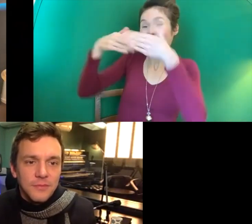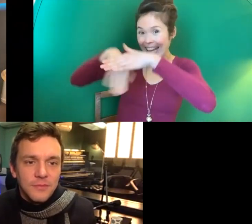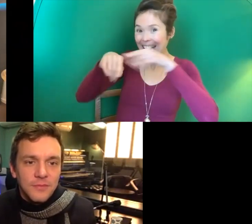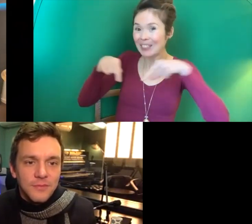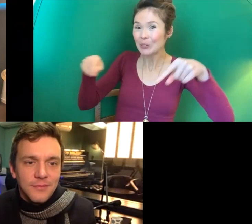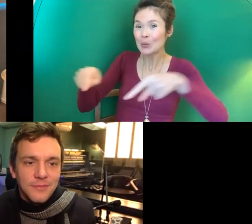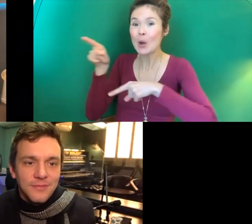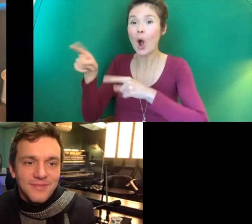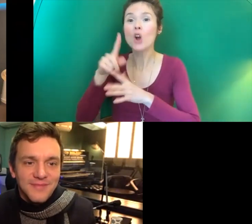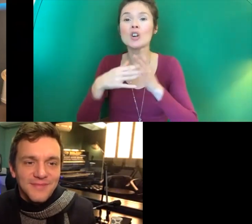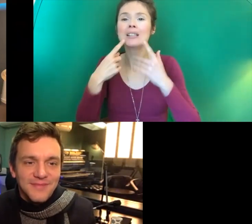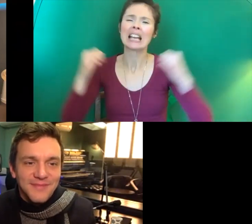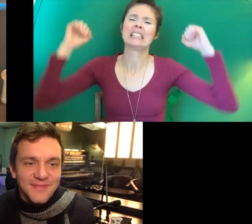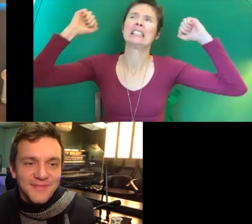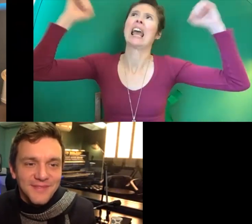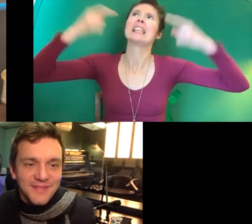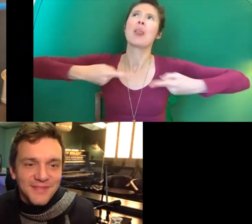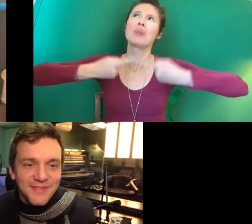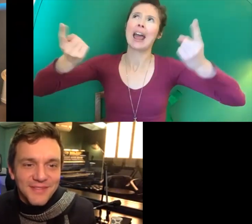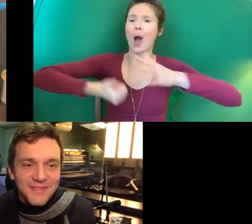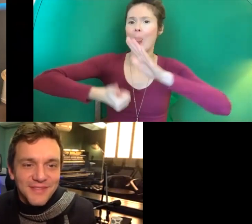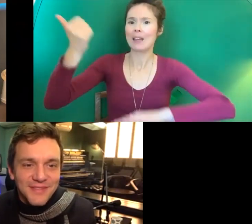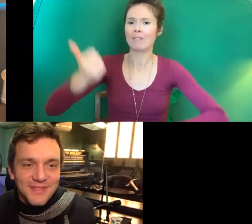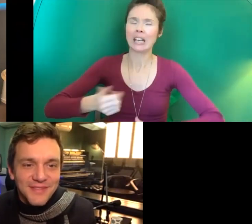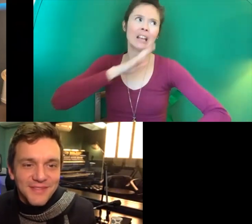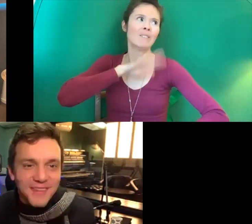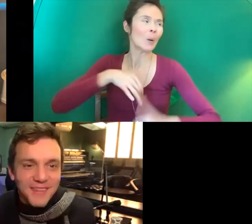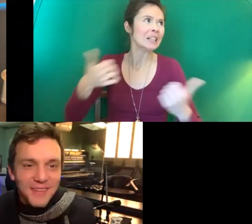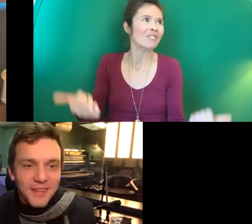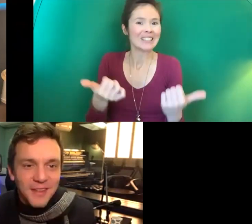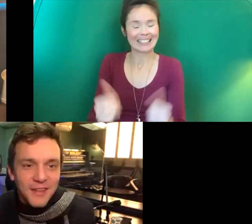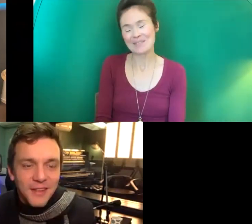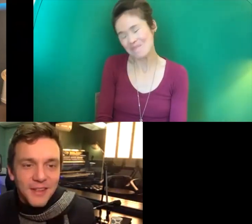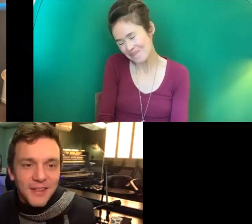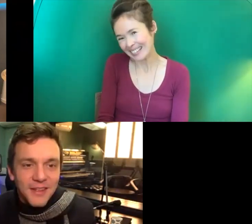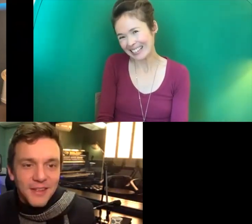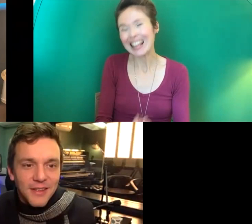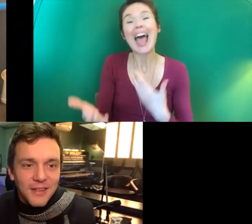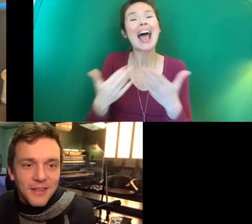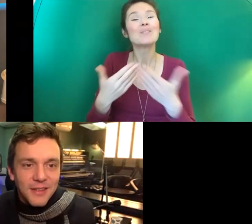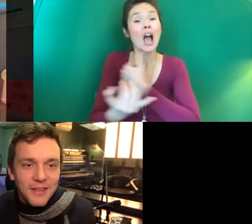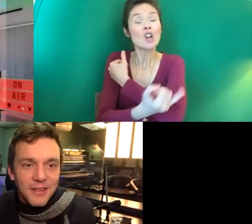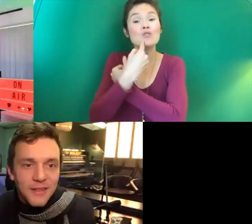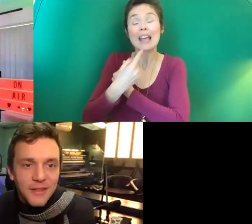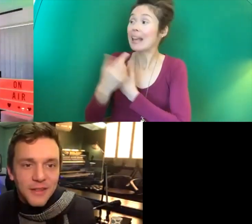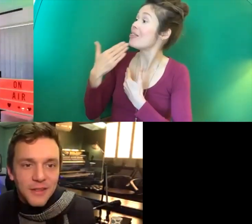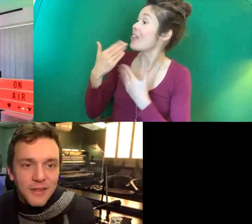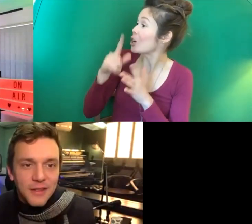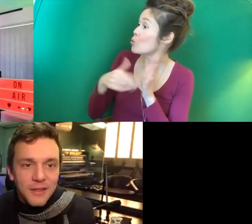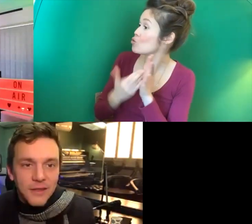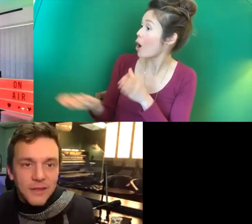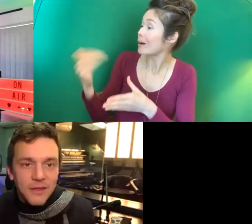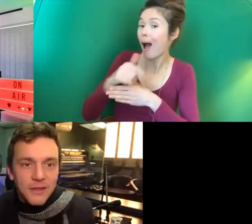now. We've done it. So, John, thank you for joining us. We're going to see you a